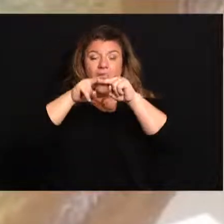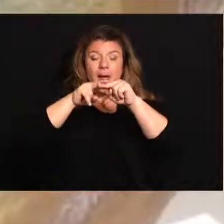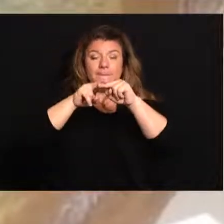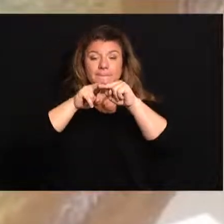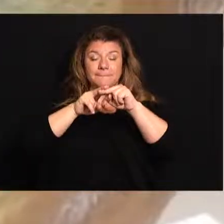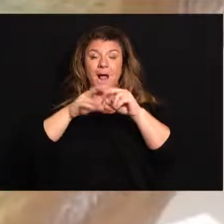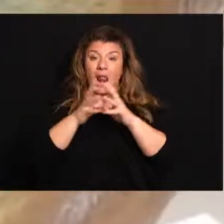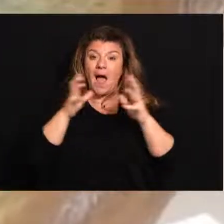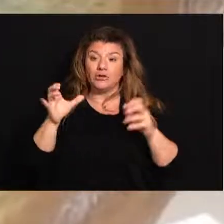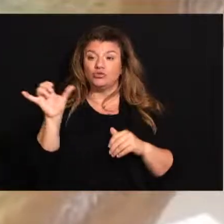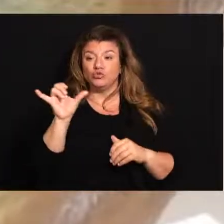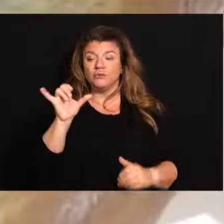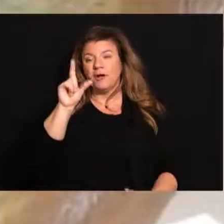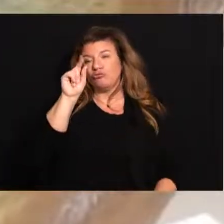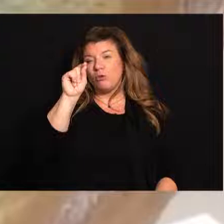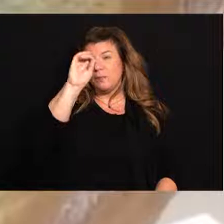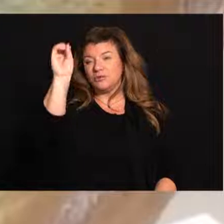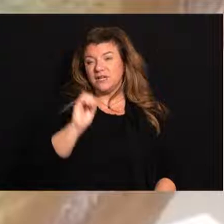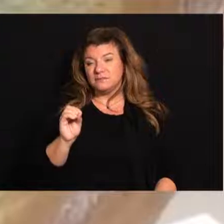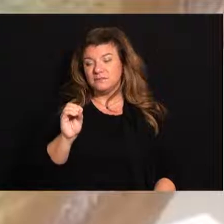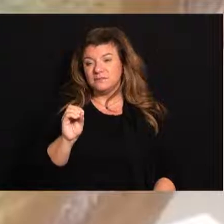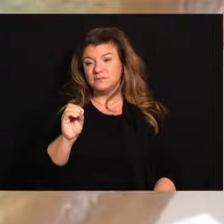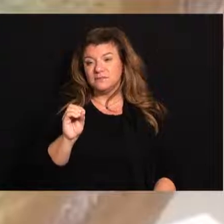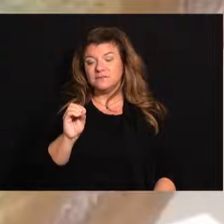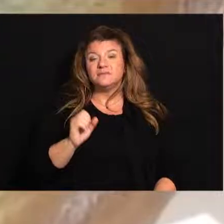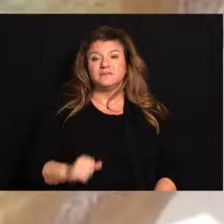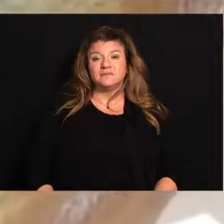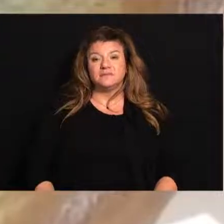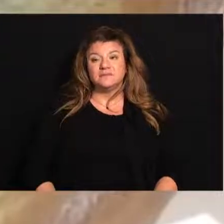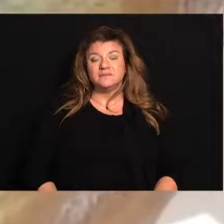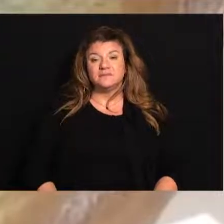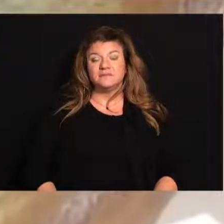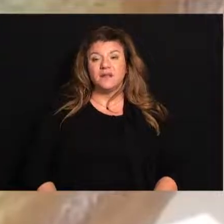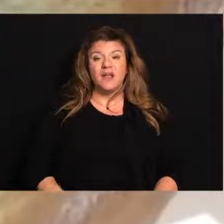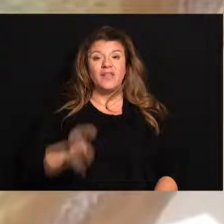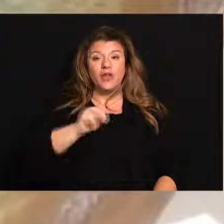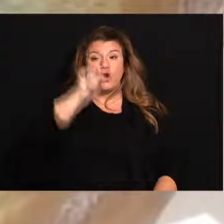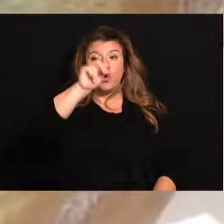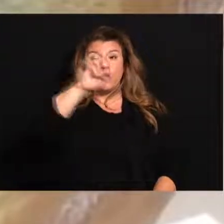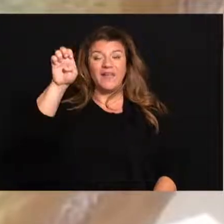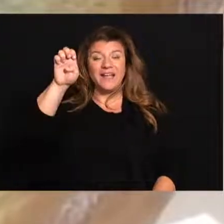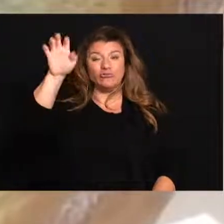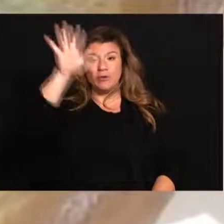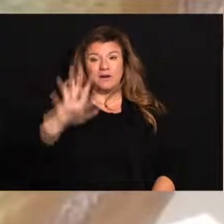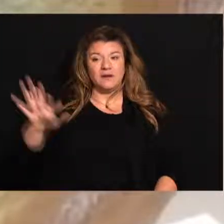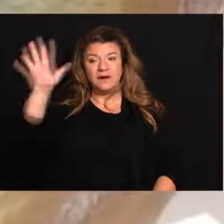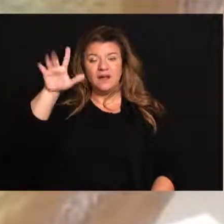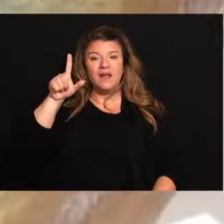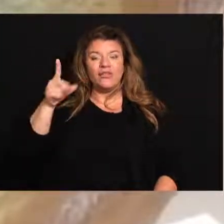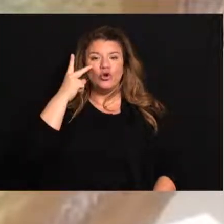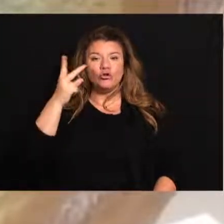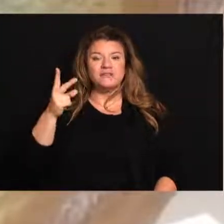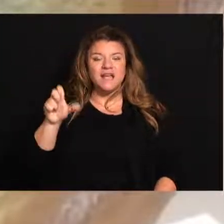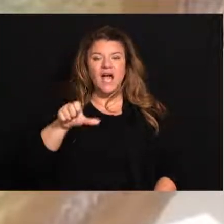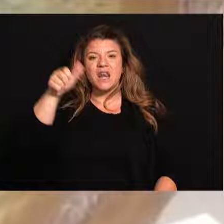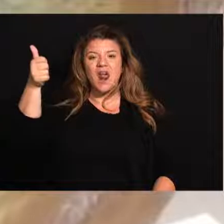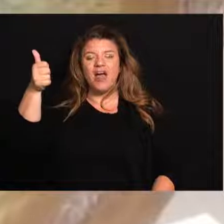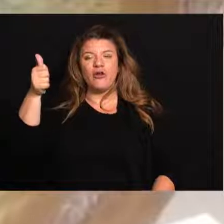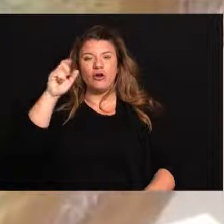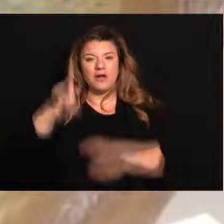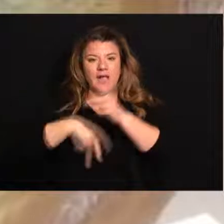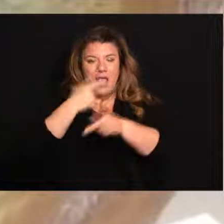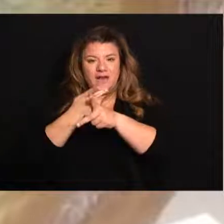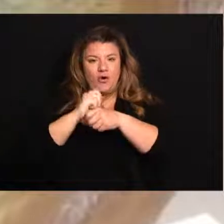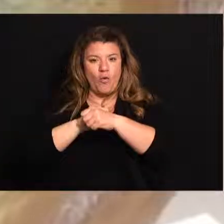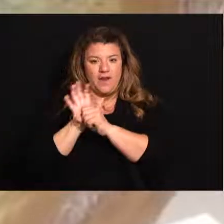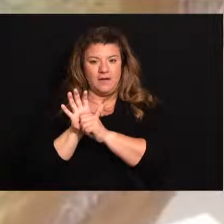substantially as well, about 20%. The northeastern part of the country is seeing another version of